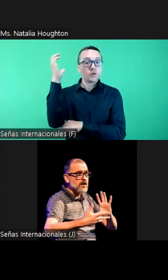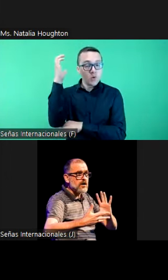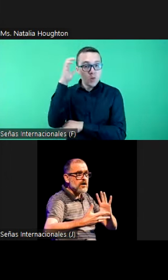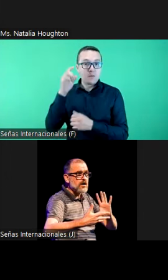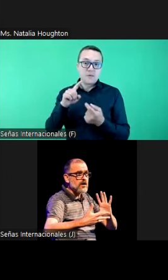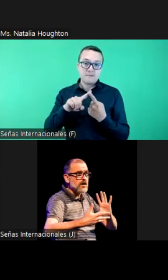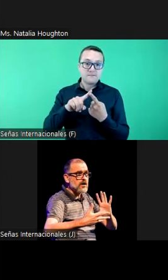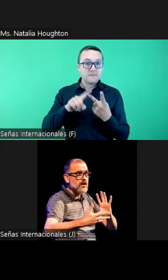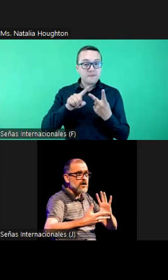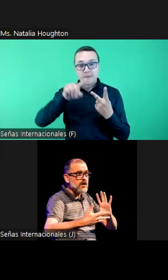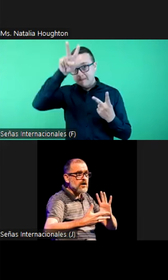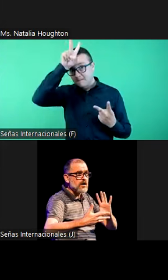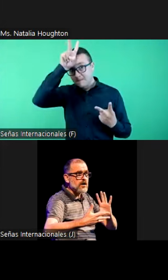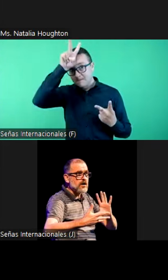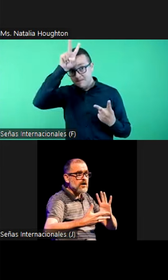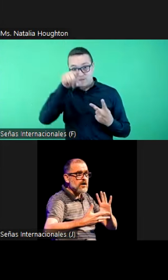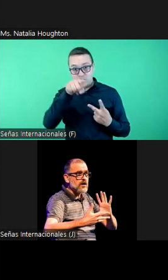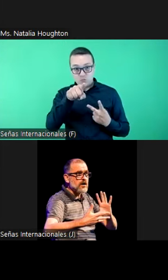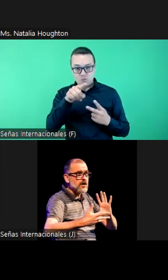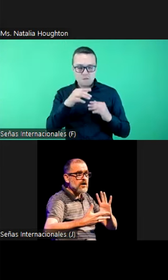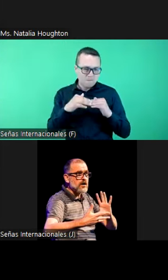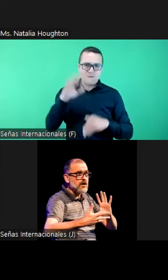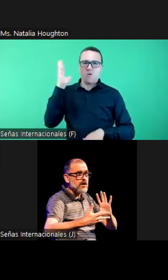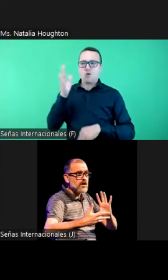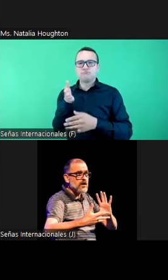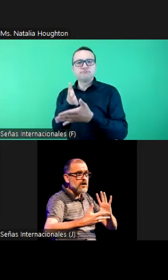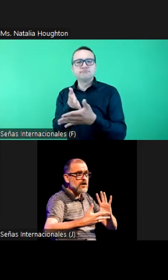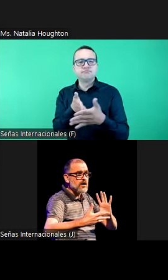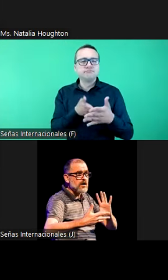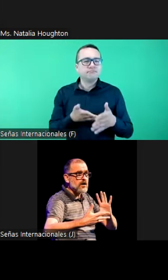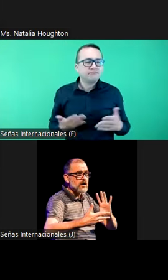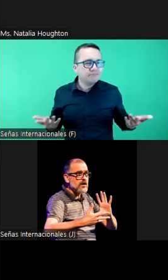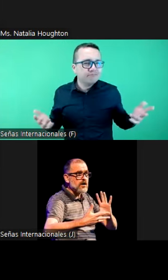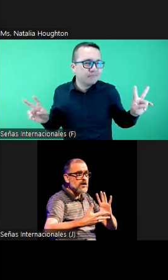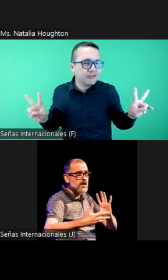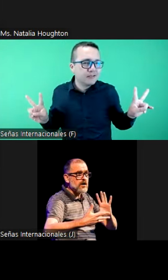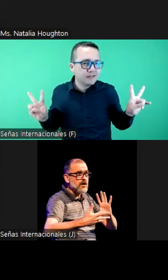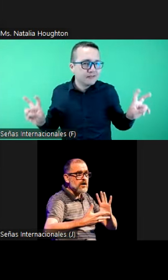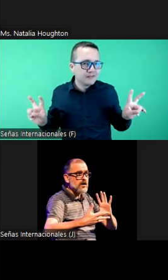cases of Colombia or Peru, the most important barriers were related to